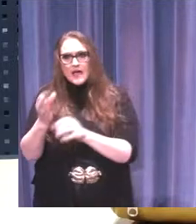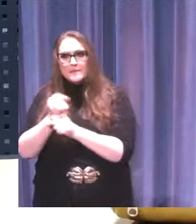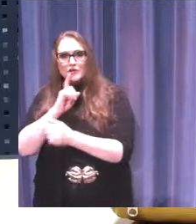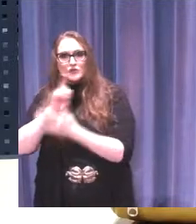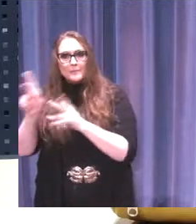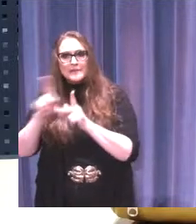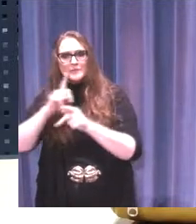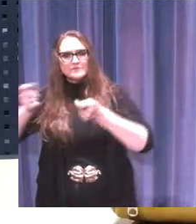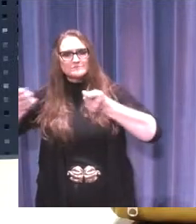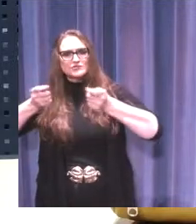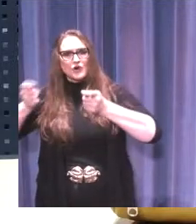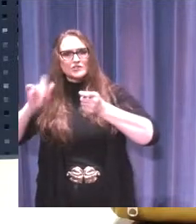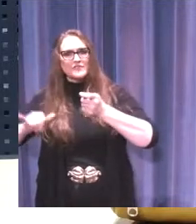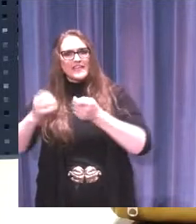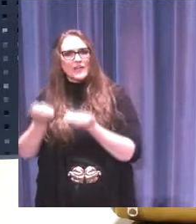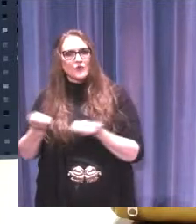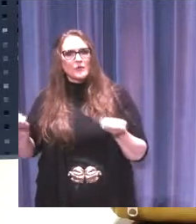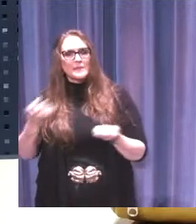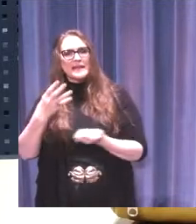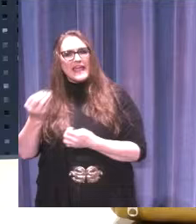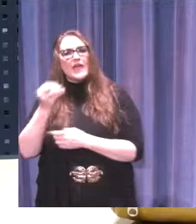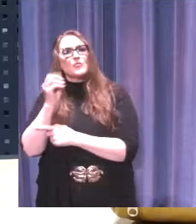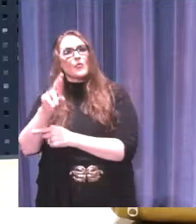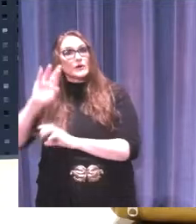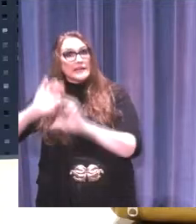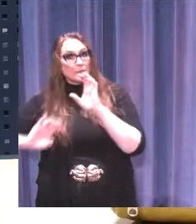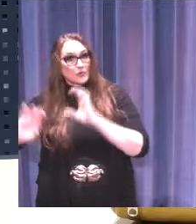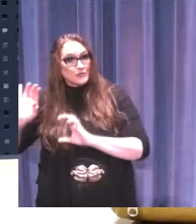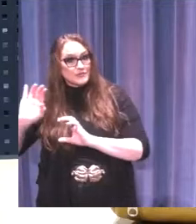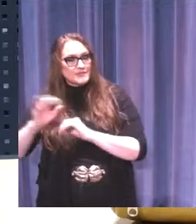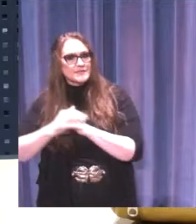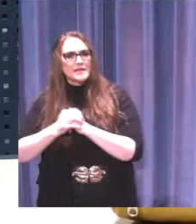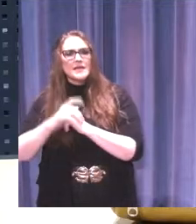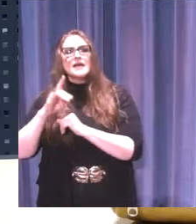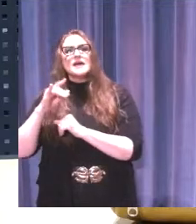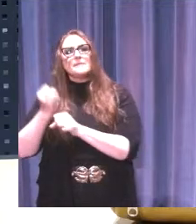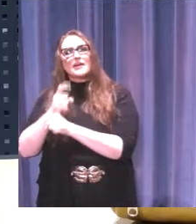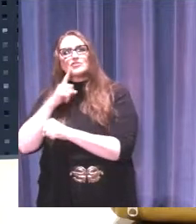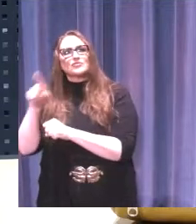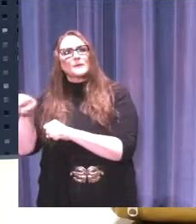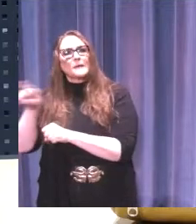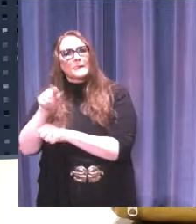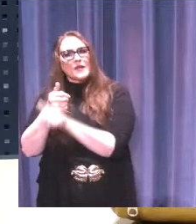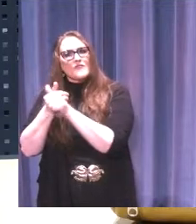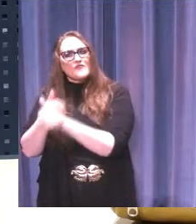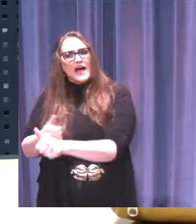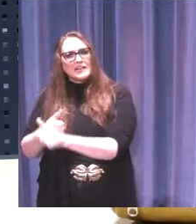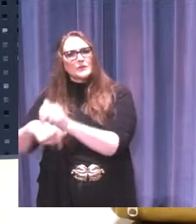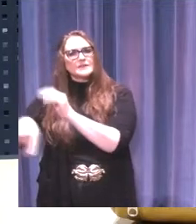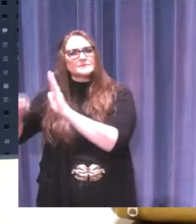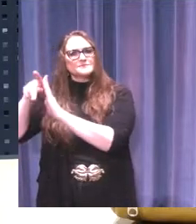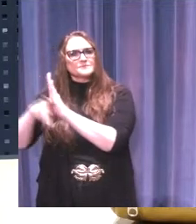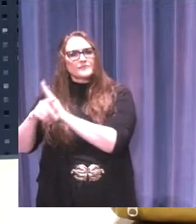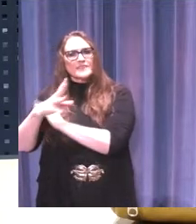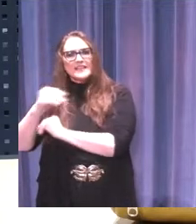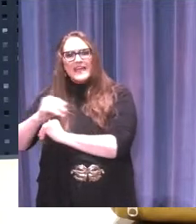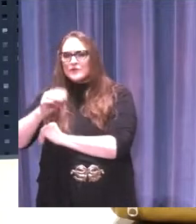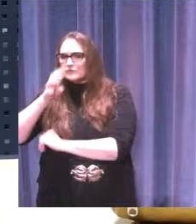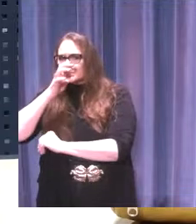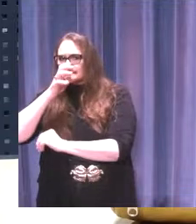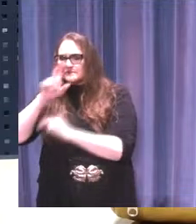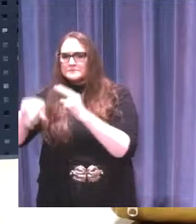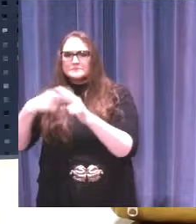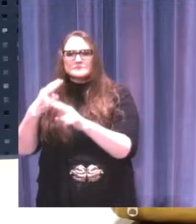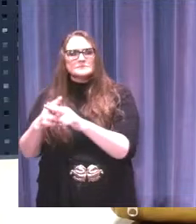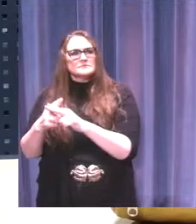of the equipment and or chemicals are following the protocol and are very vigilant